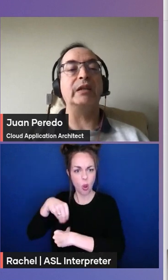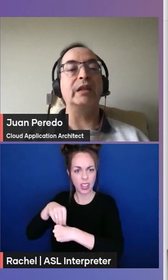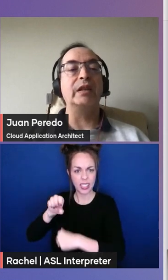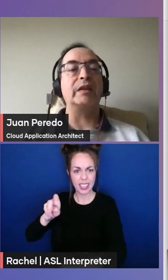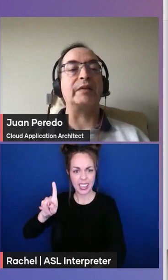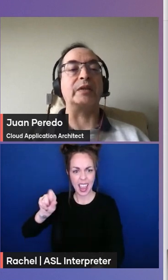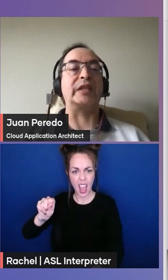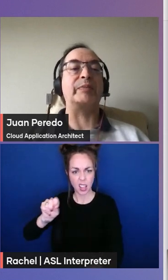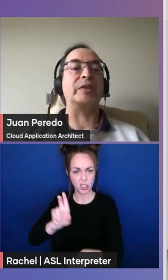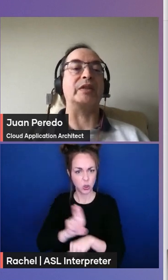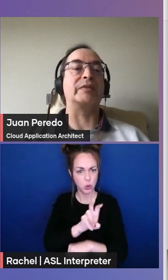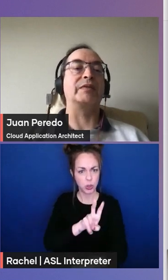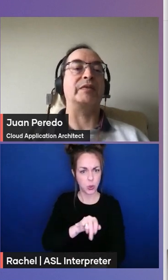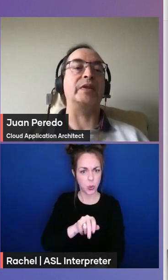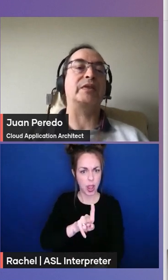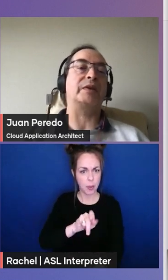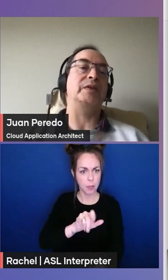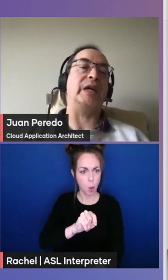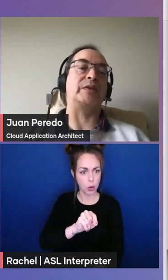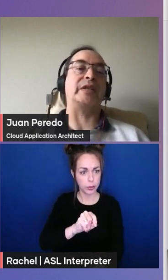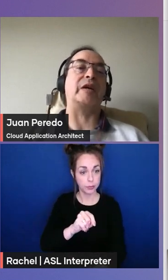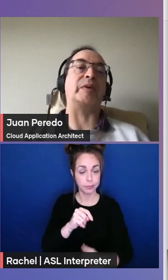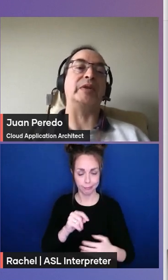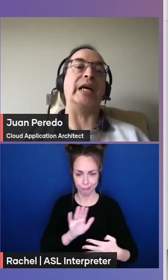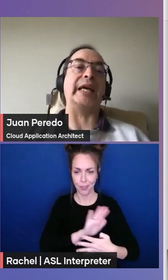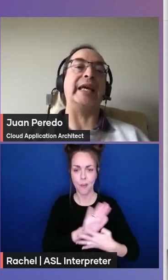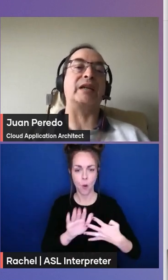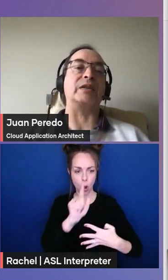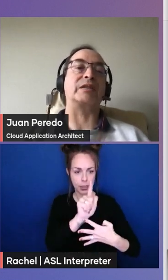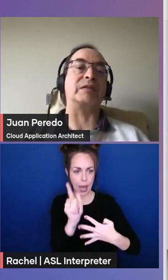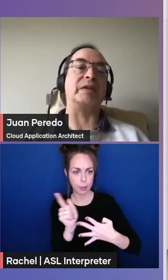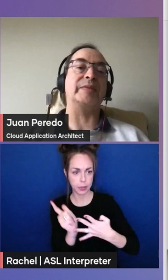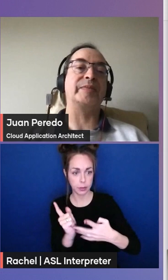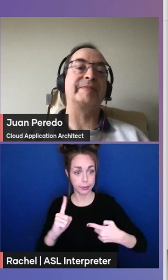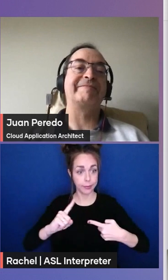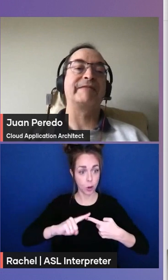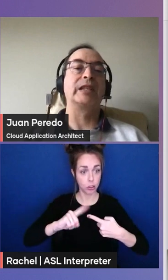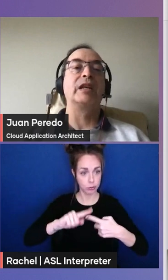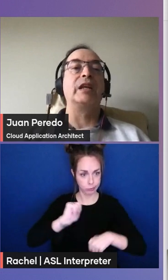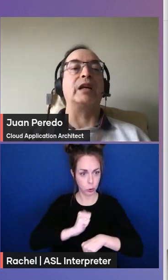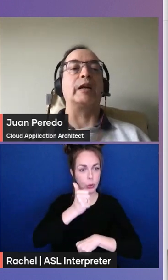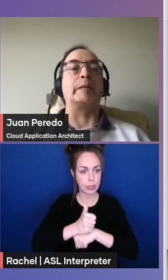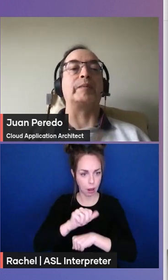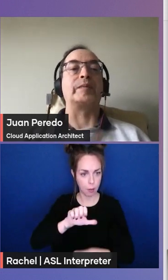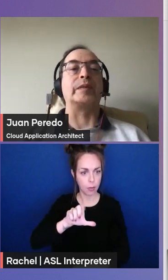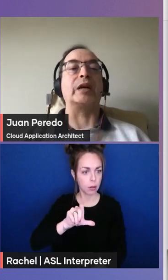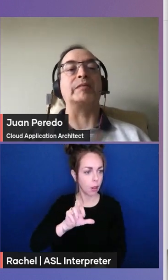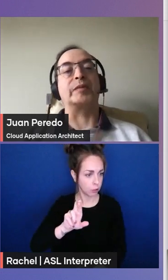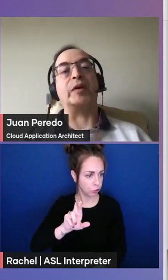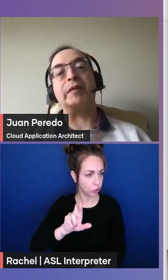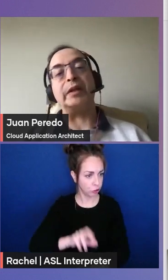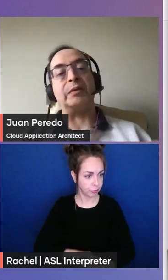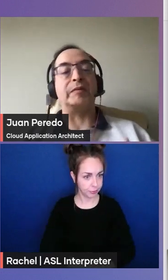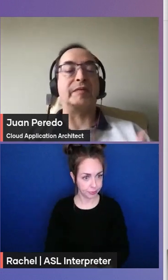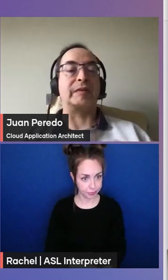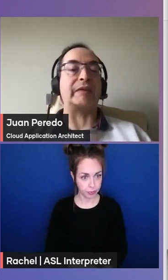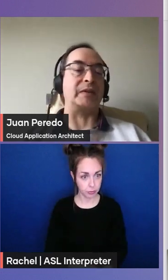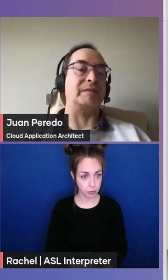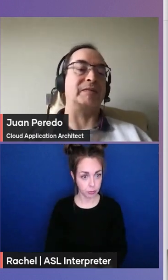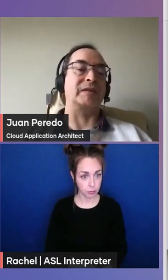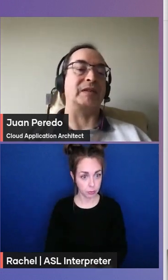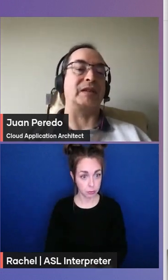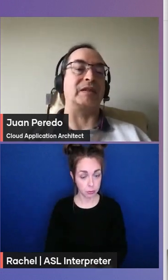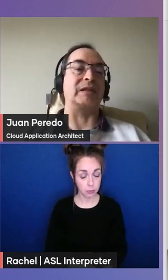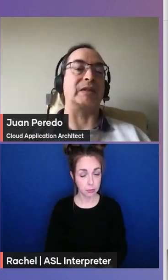a four-step process. First of all, you have to set up a cluster, right? Now, hopefully